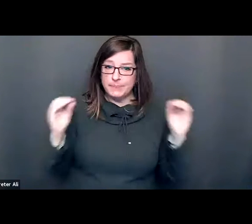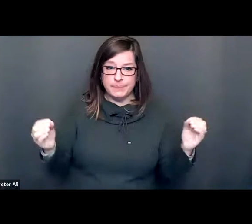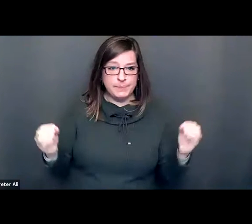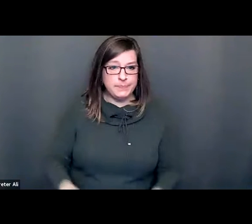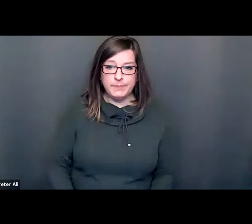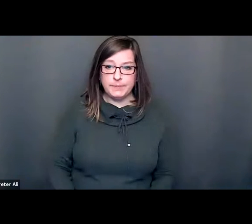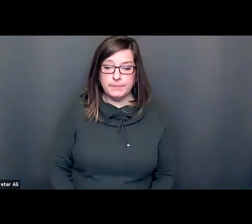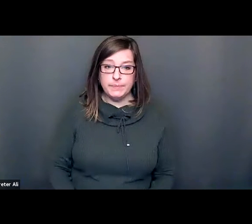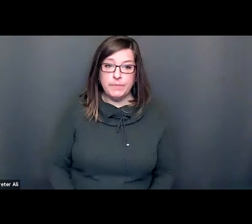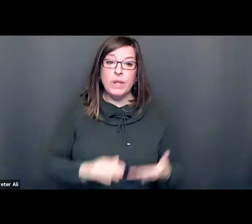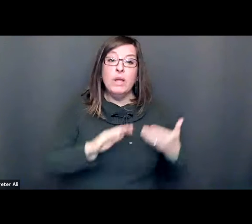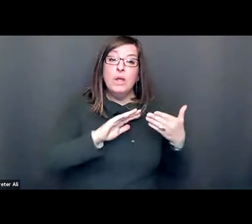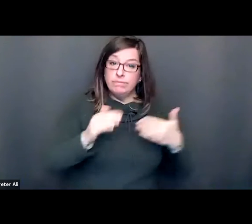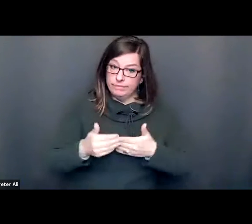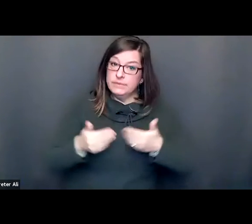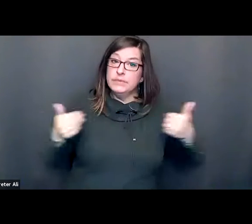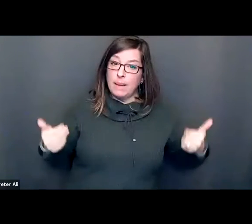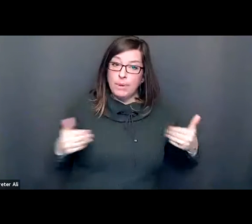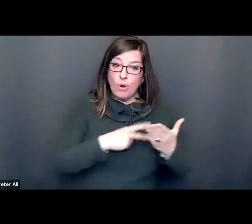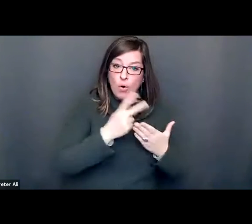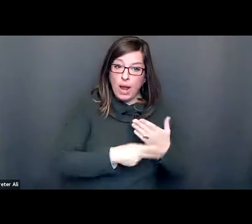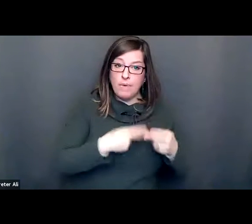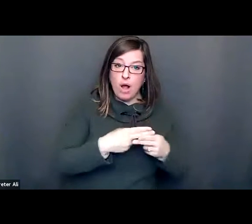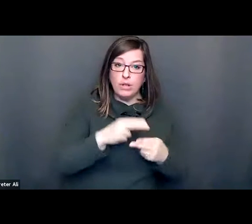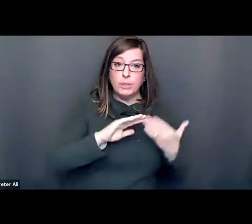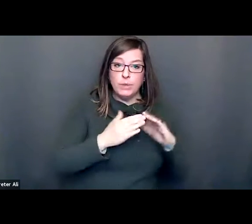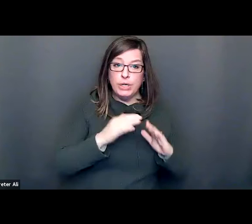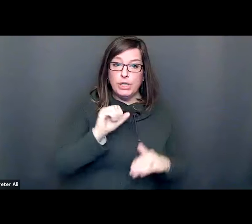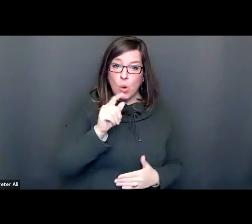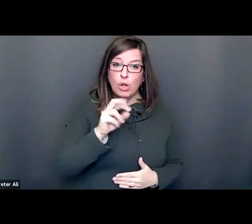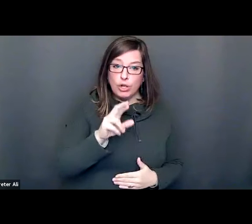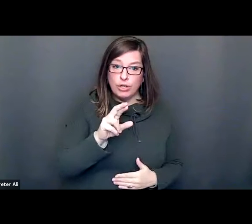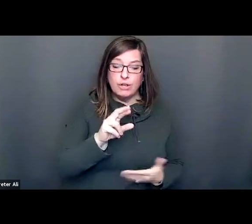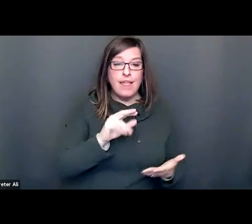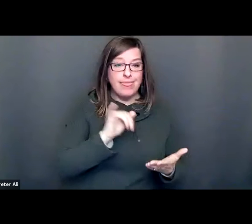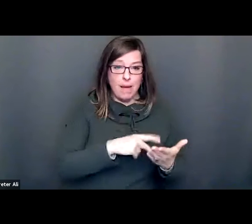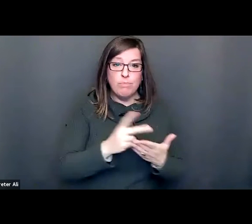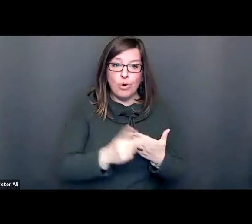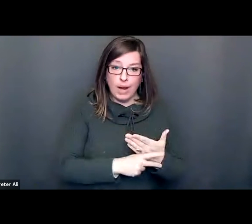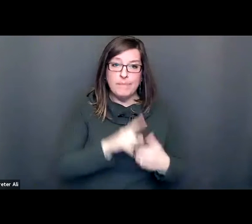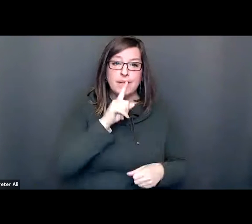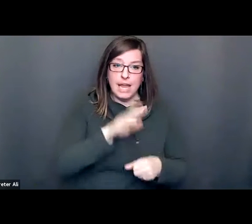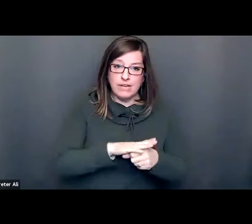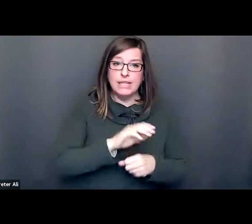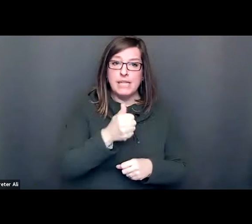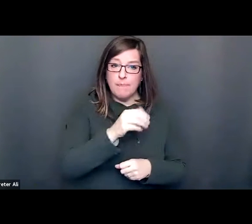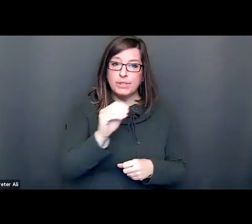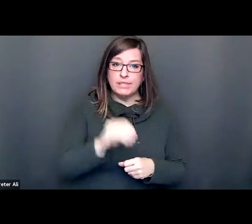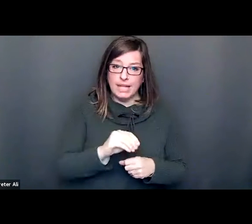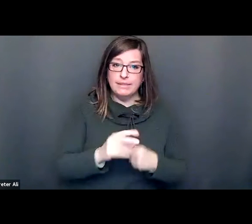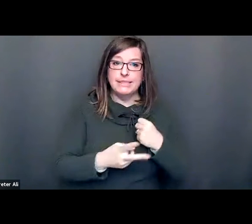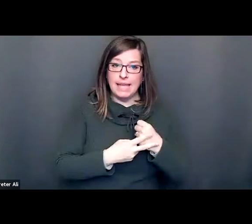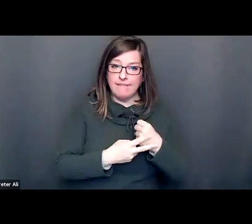Where community solar programs do guarantee a 10% savings. So